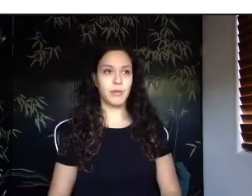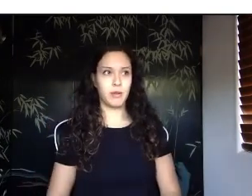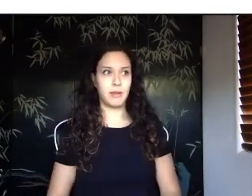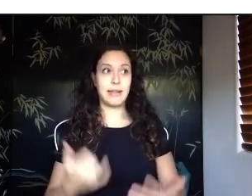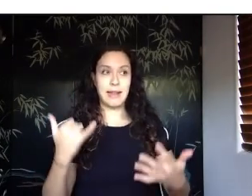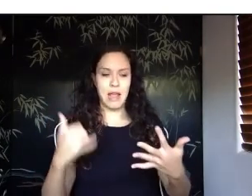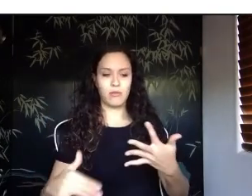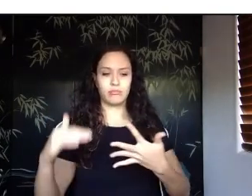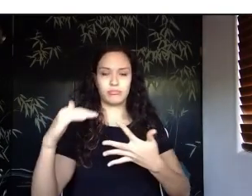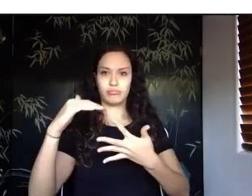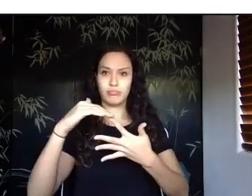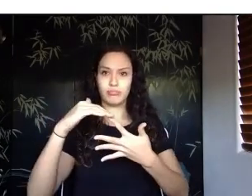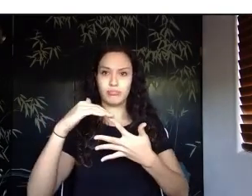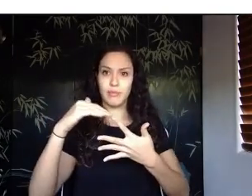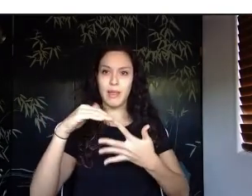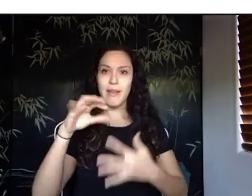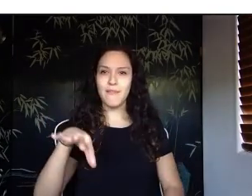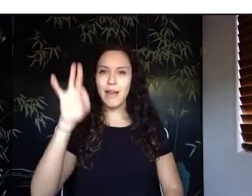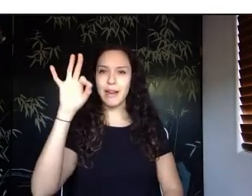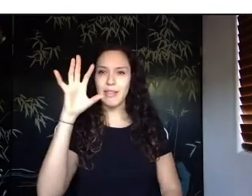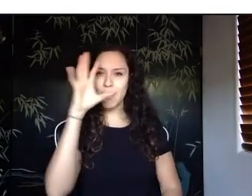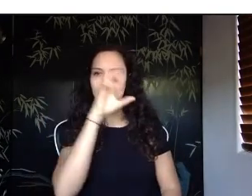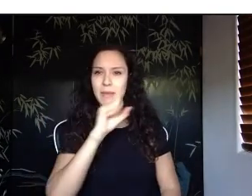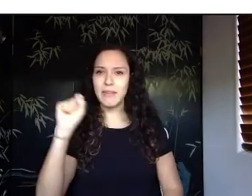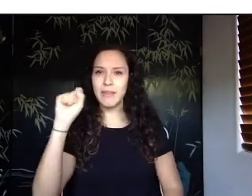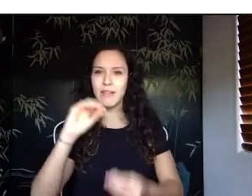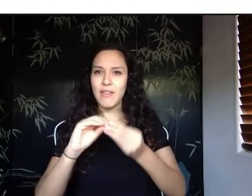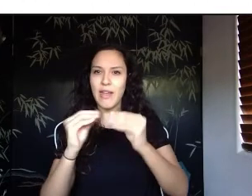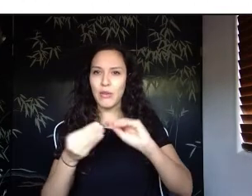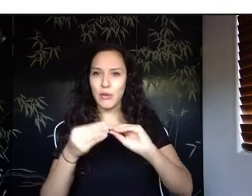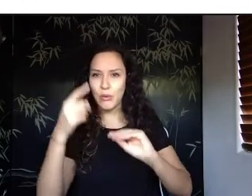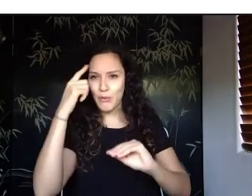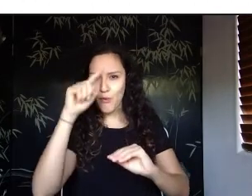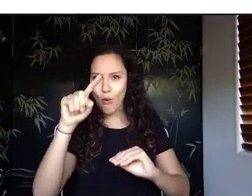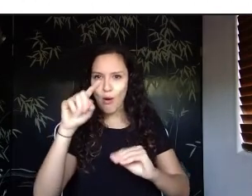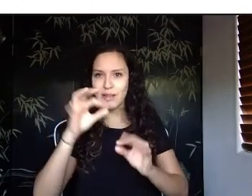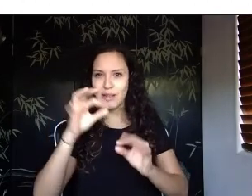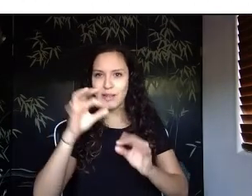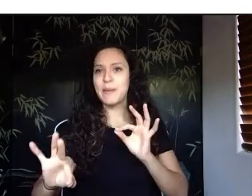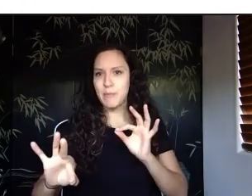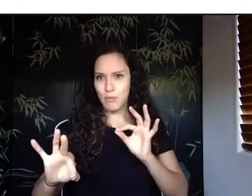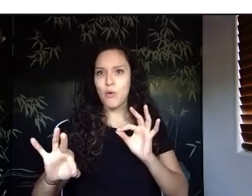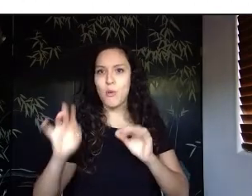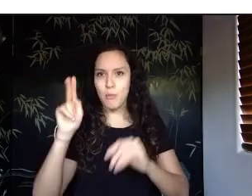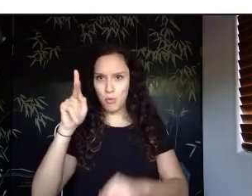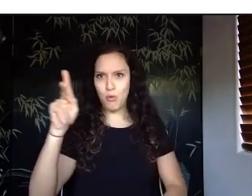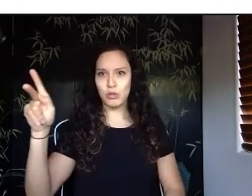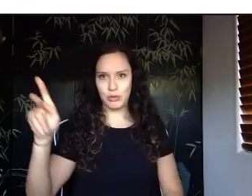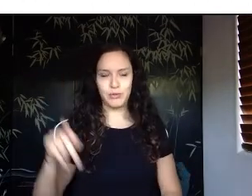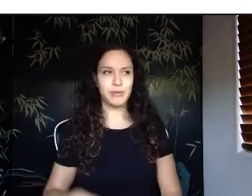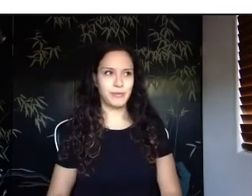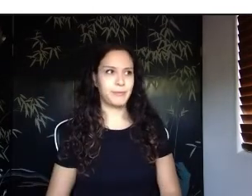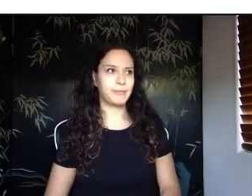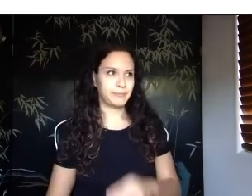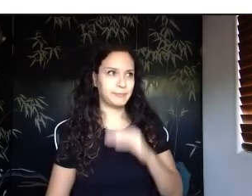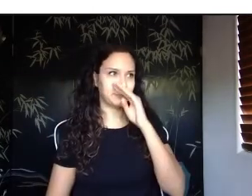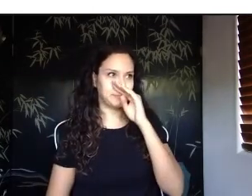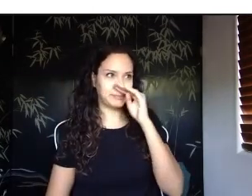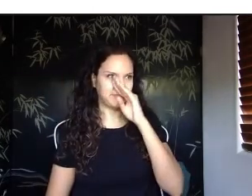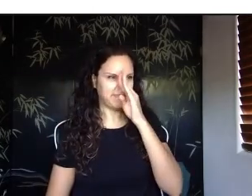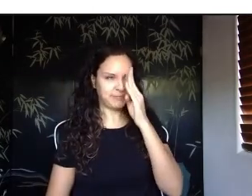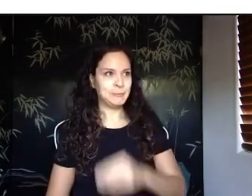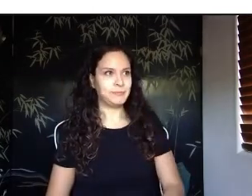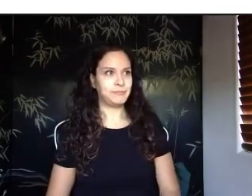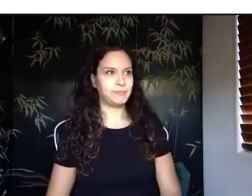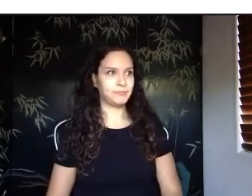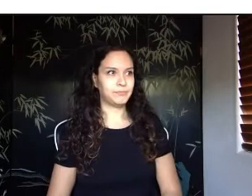identifying proportions. Now let's try finding a missing value for simple proportions.